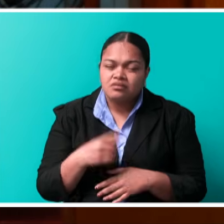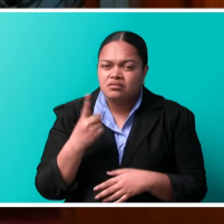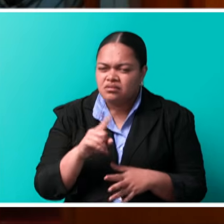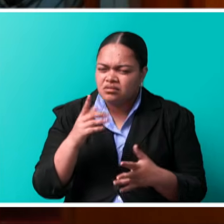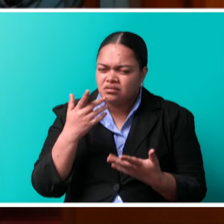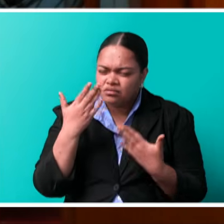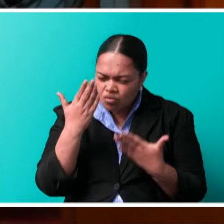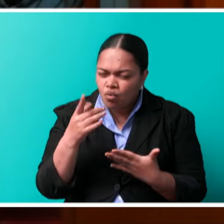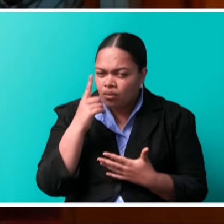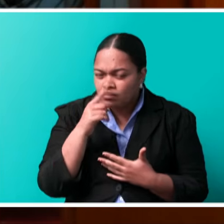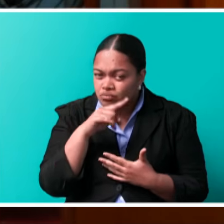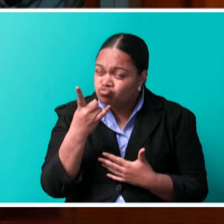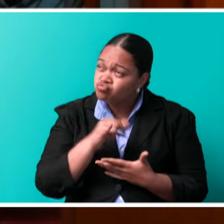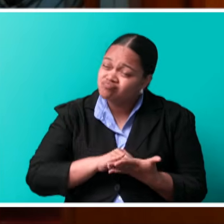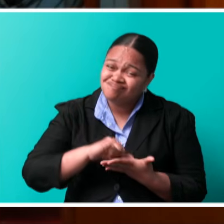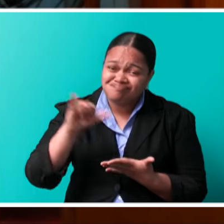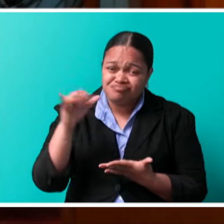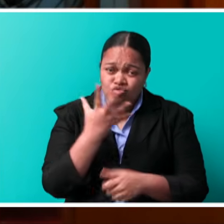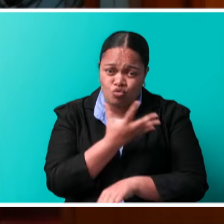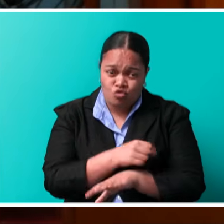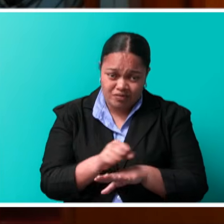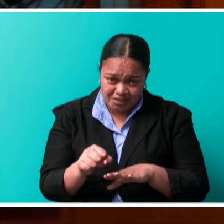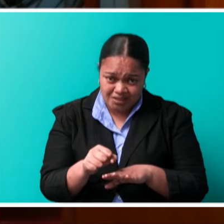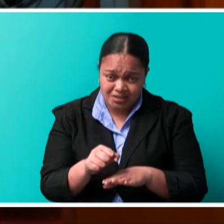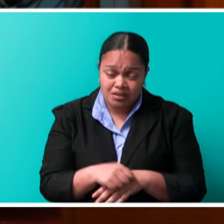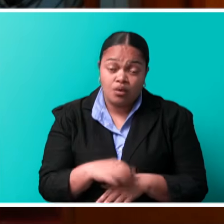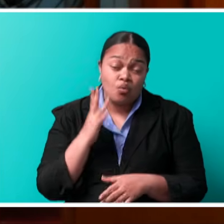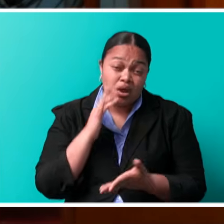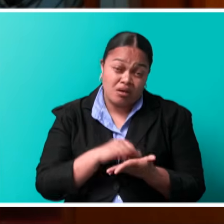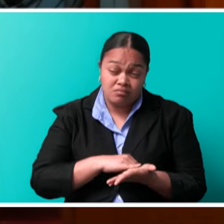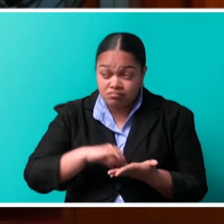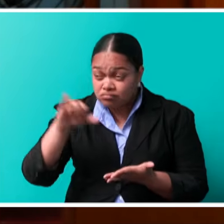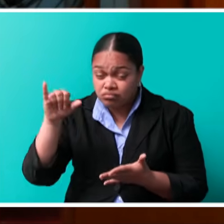abroad. But every departure also leaves a gap at home.